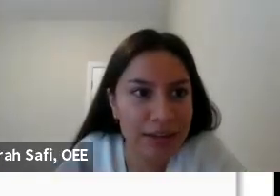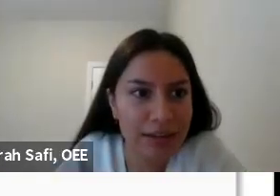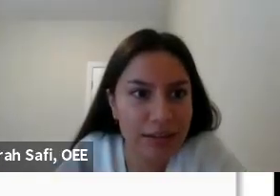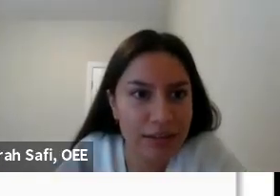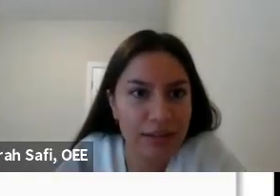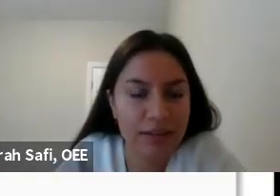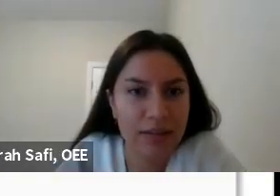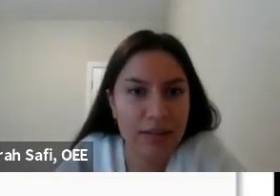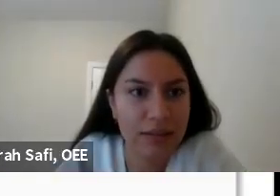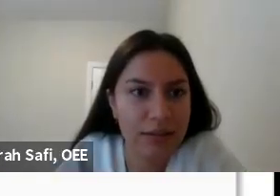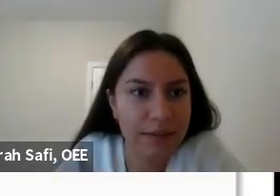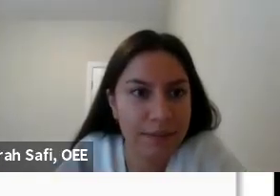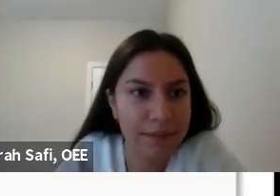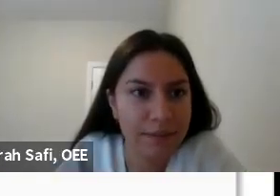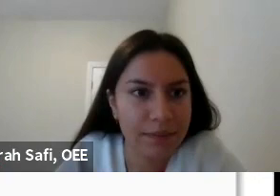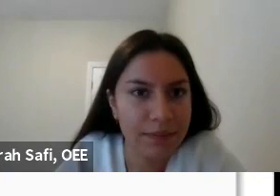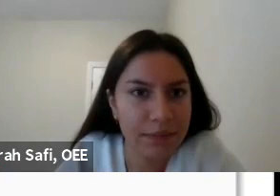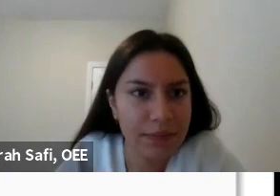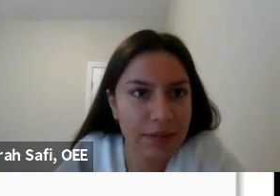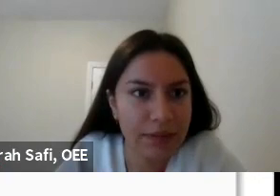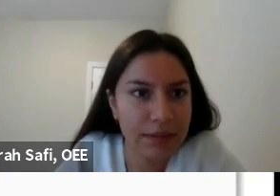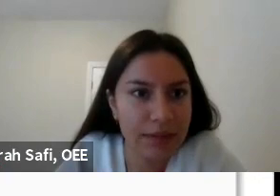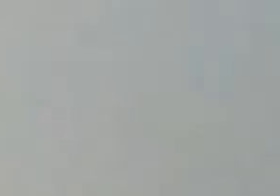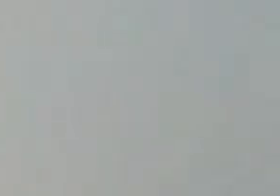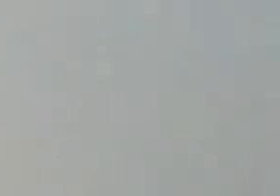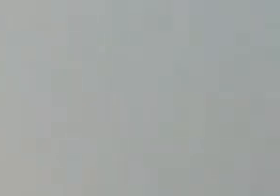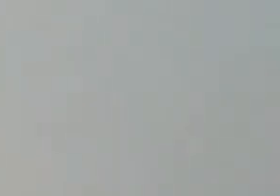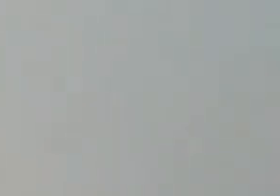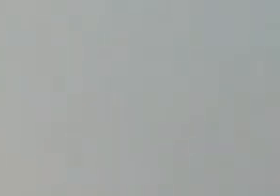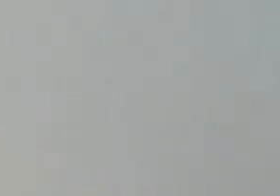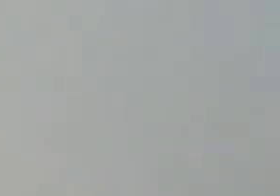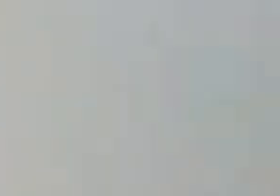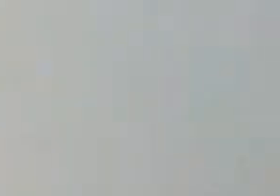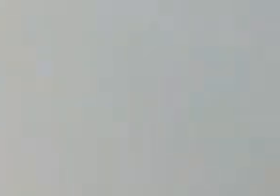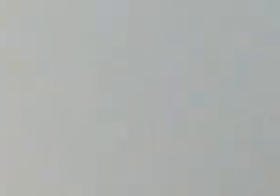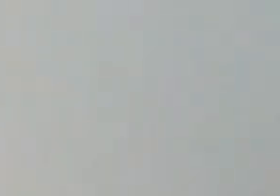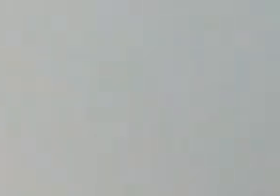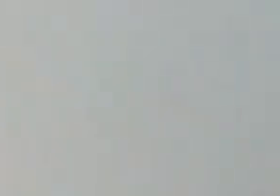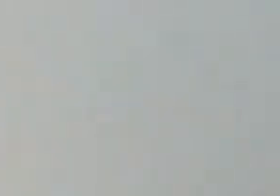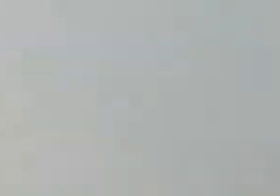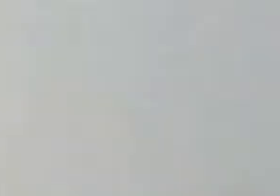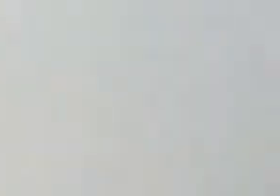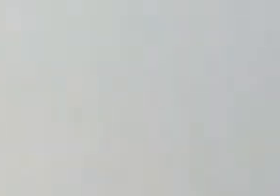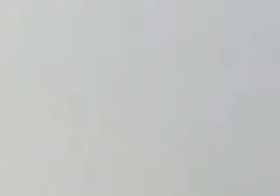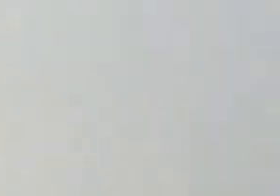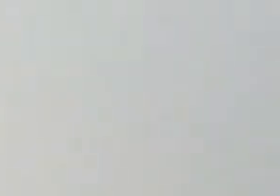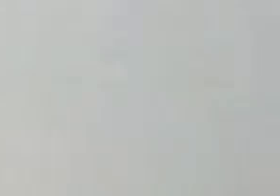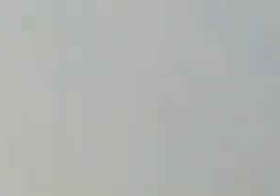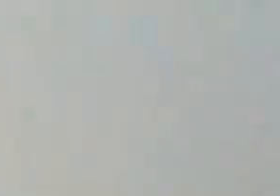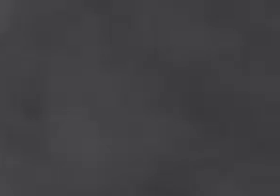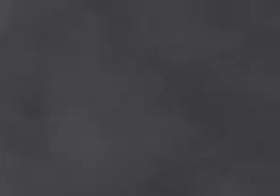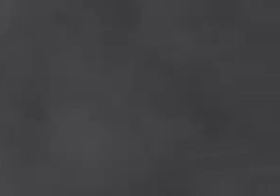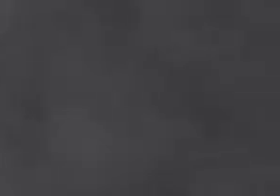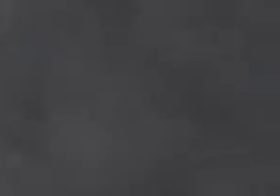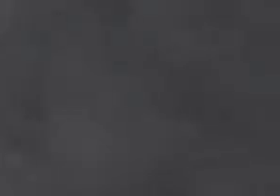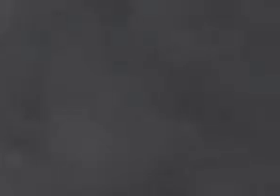great. Yeah, we don't know. You know, you stop the machine there. I don't know if I'm going to be able to do that. That's crazy, right? You know, look, I'm supposed to